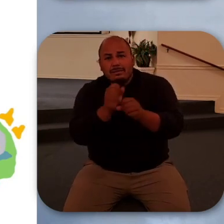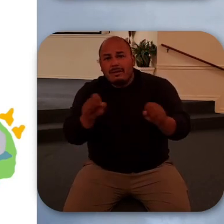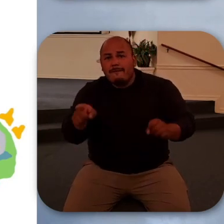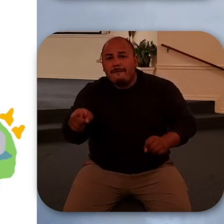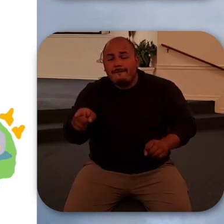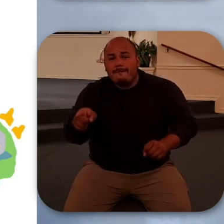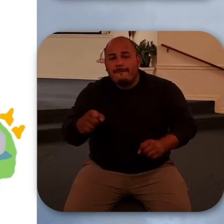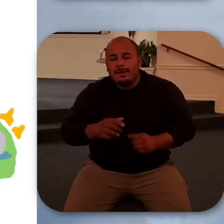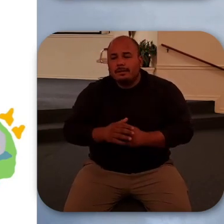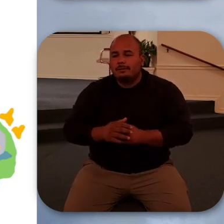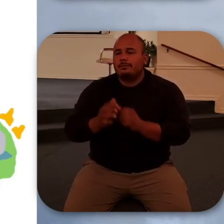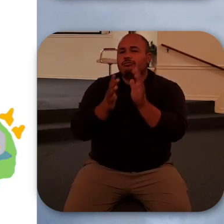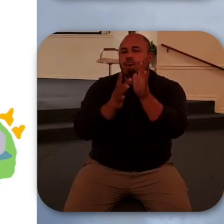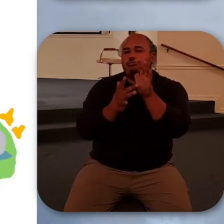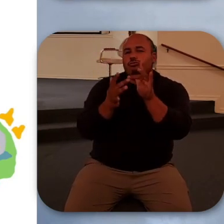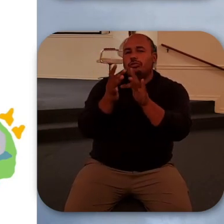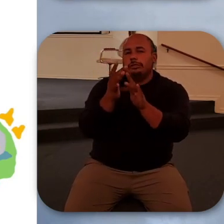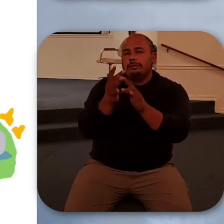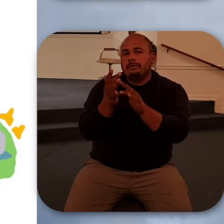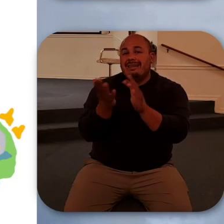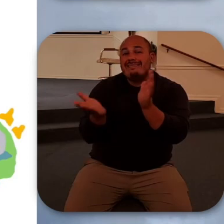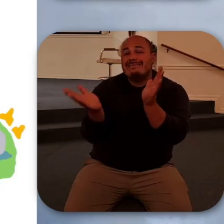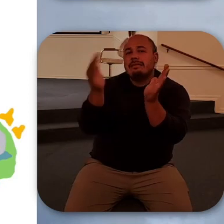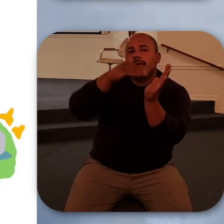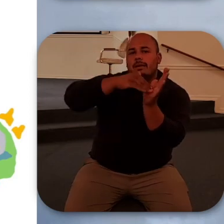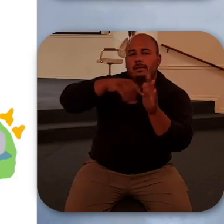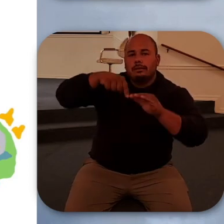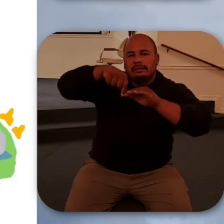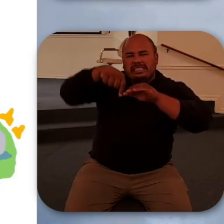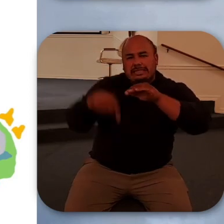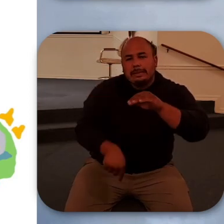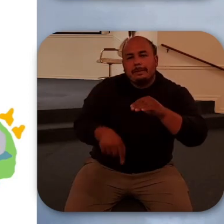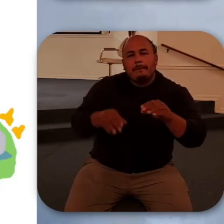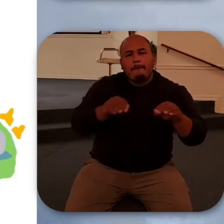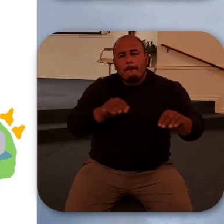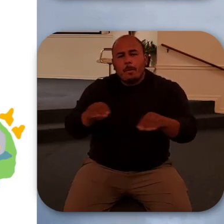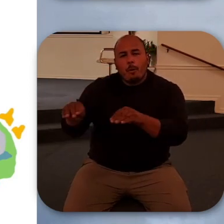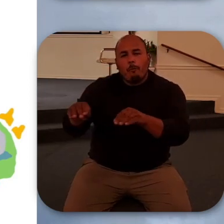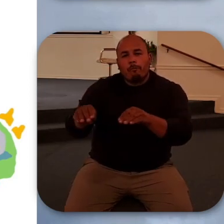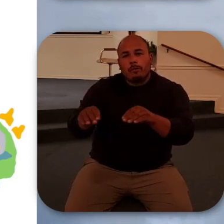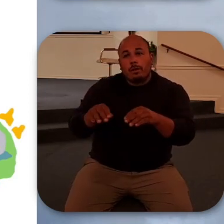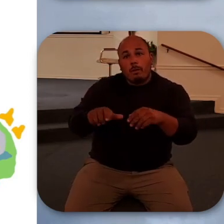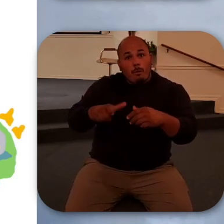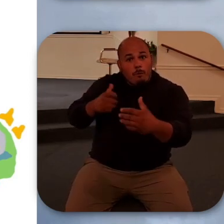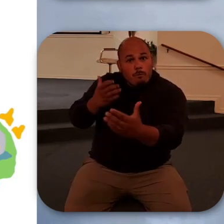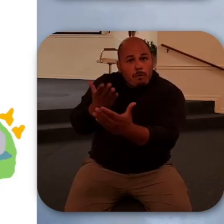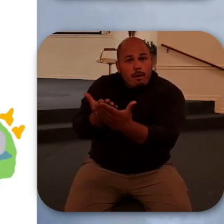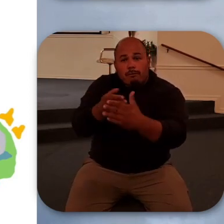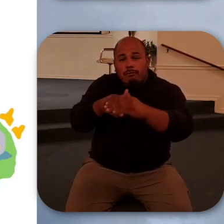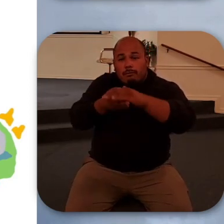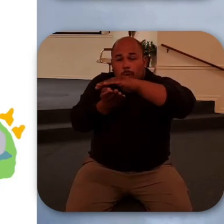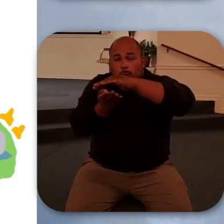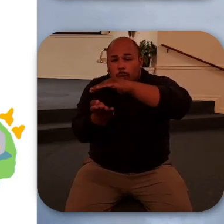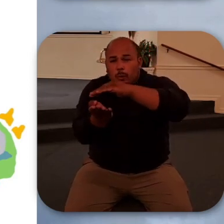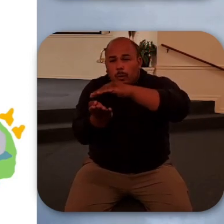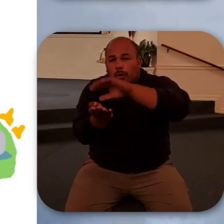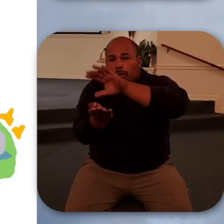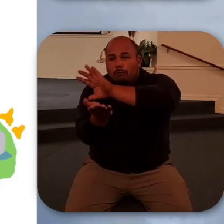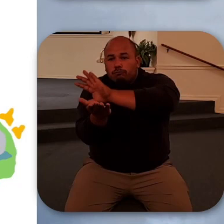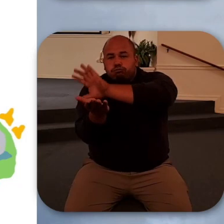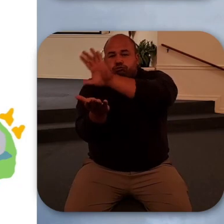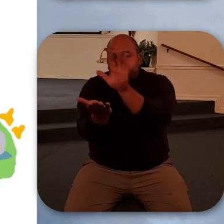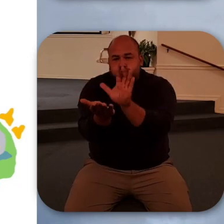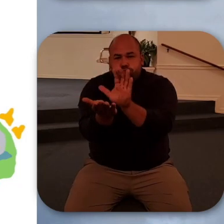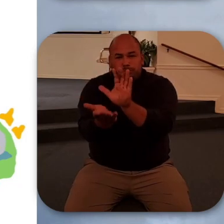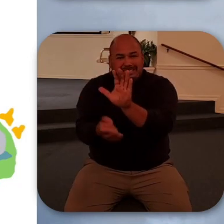Jesus, once more deeply moved, came to the tomb. It was a cave with a stone laid across the entrance.